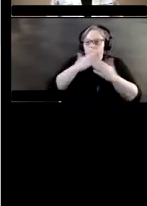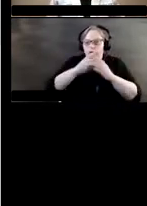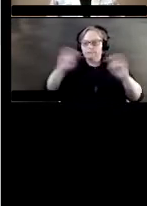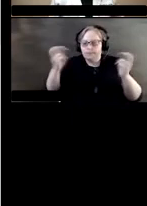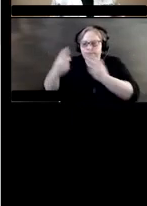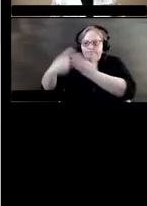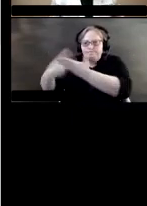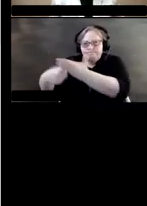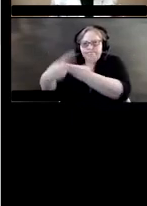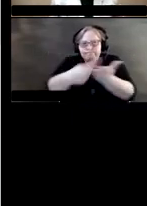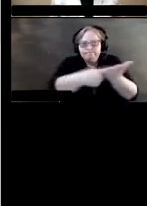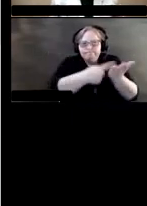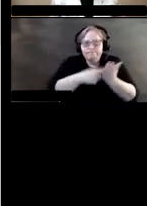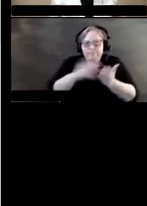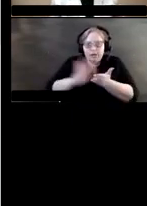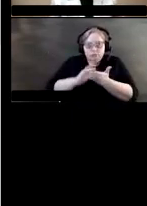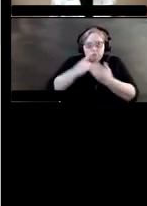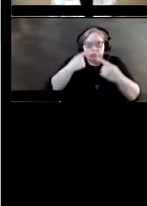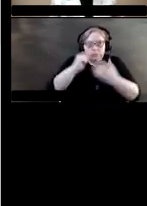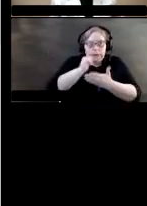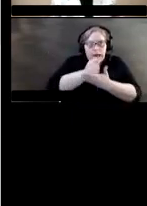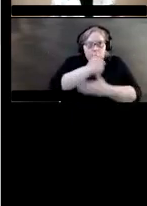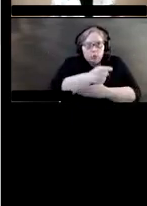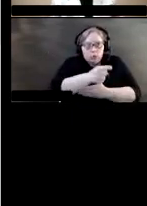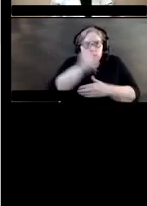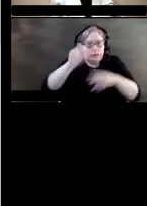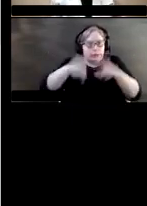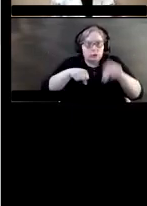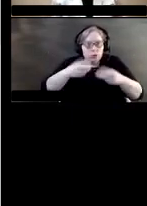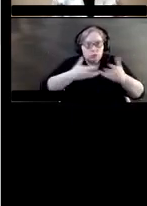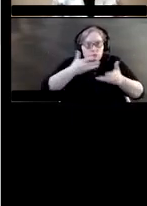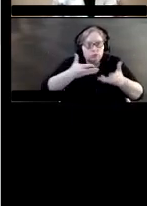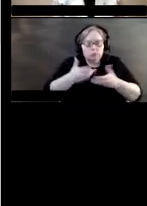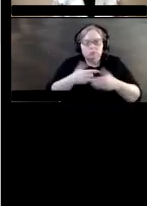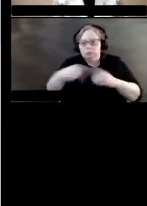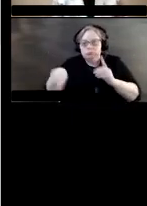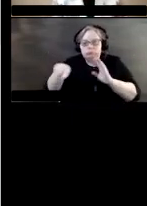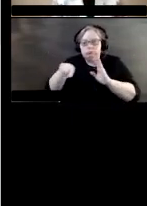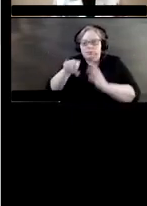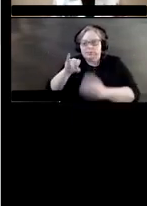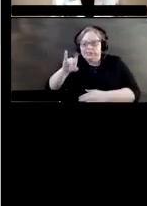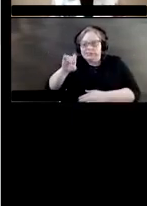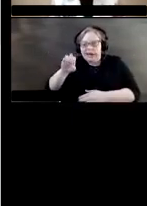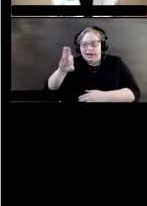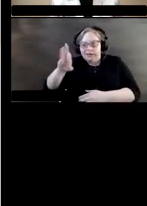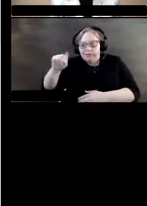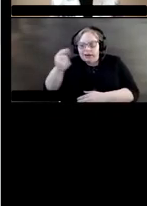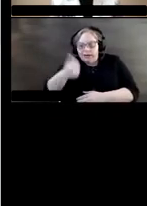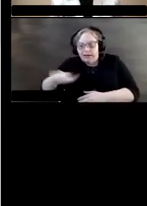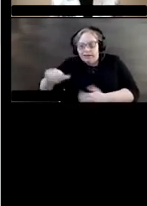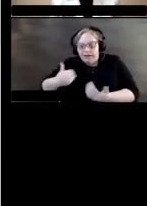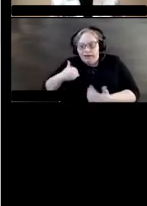know, did it work for you? Did it not? Did I have any side effects with it?